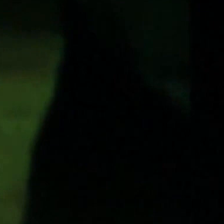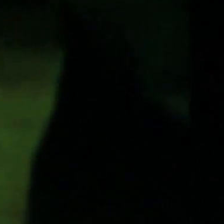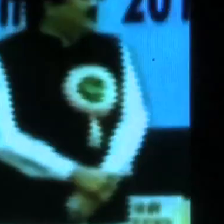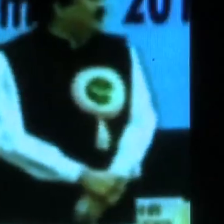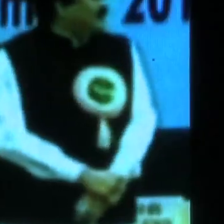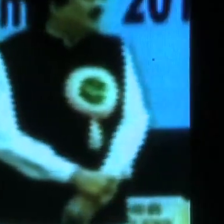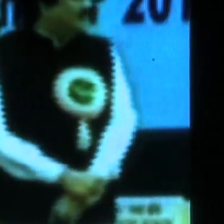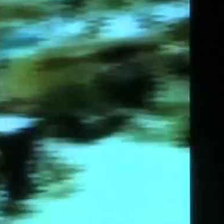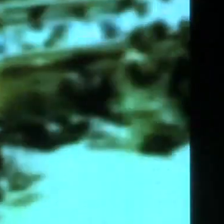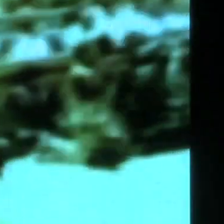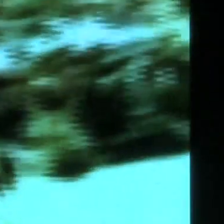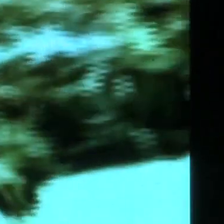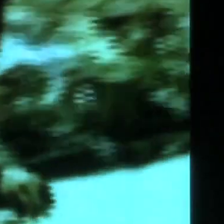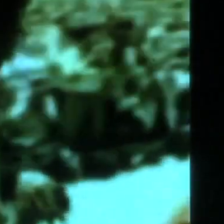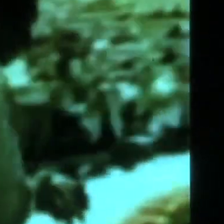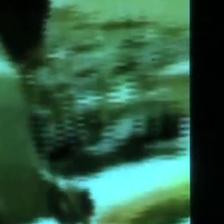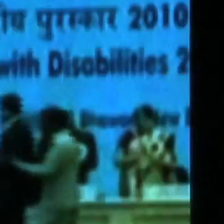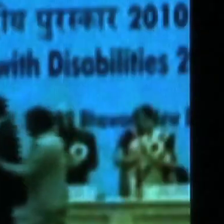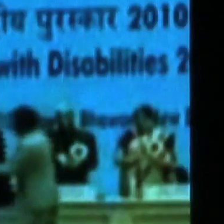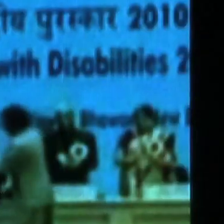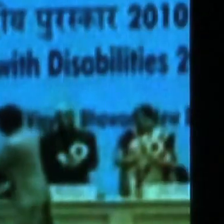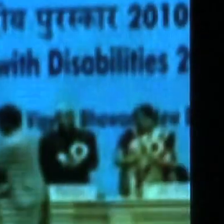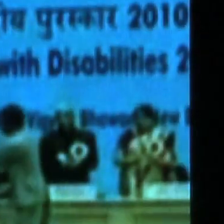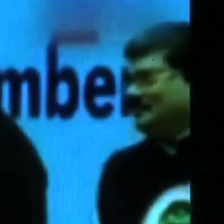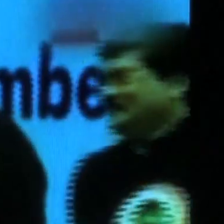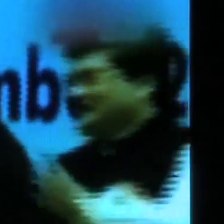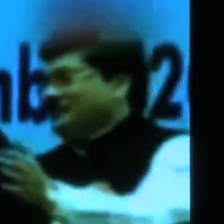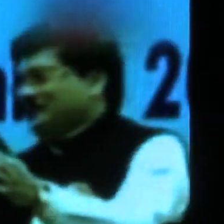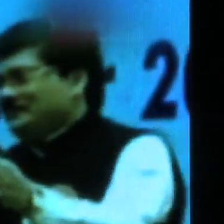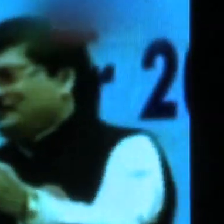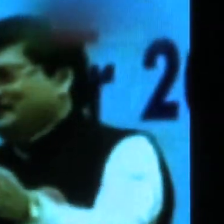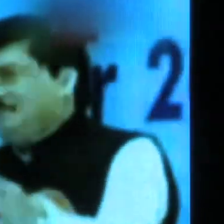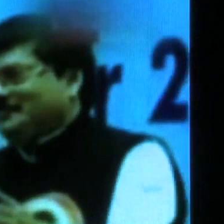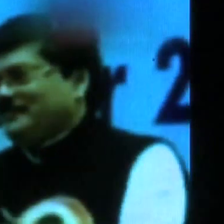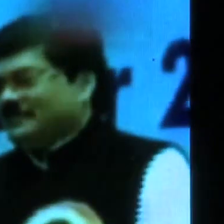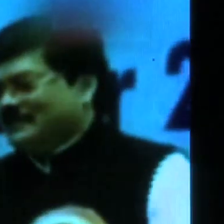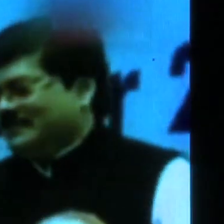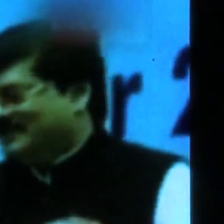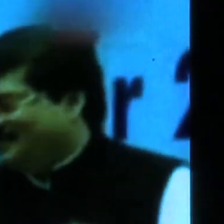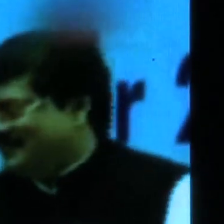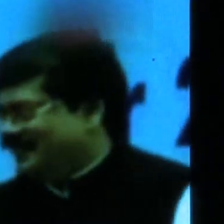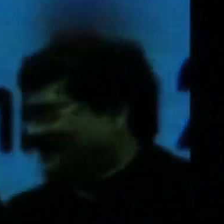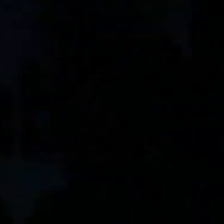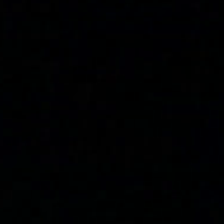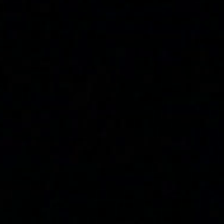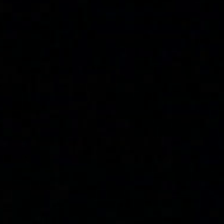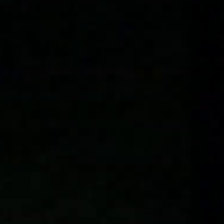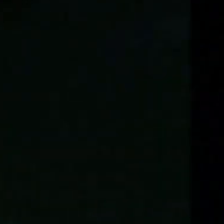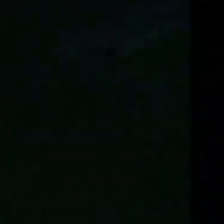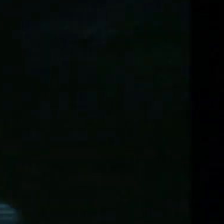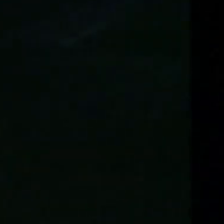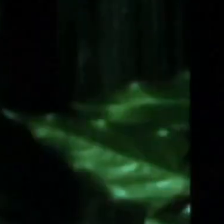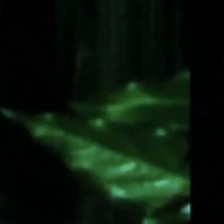His eyesight was damaged, but he did not lose his vision in life, proving to the world that perseverance is the recipe to